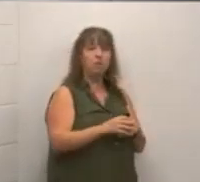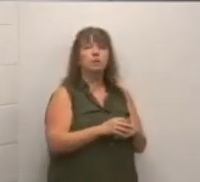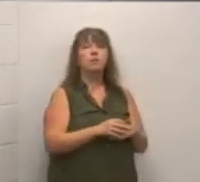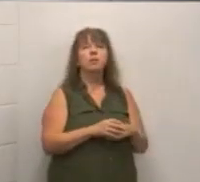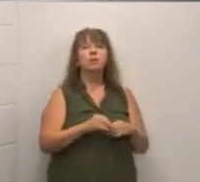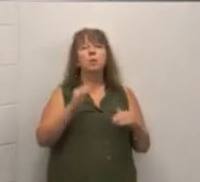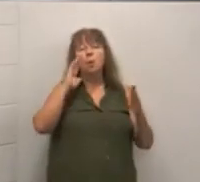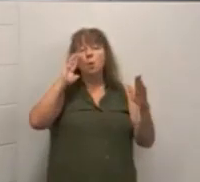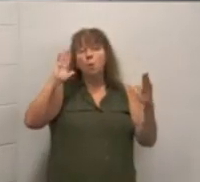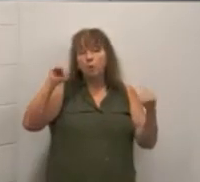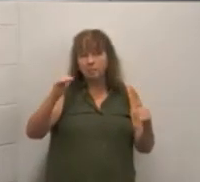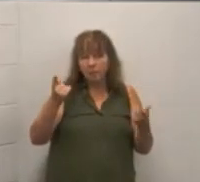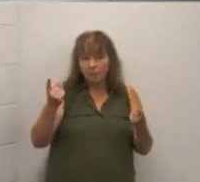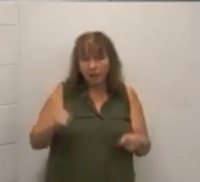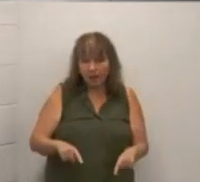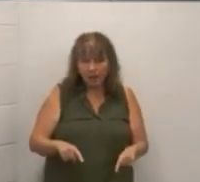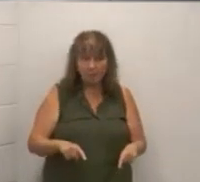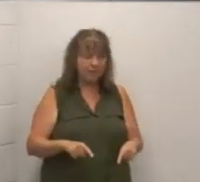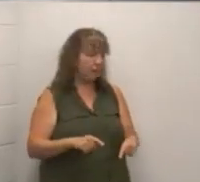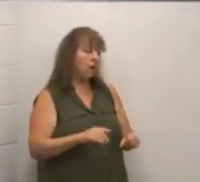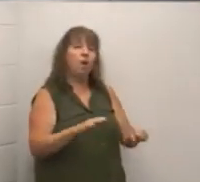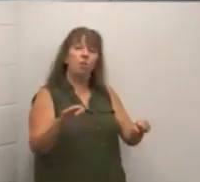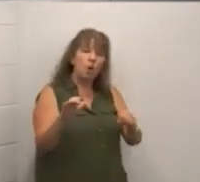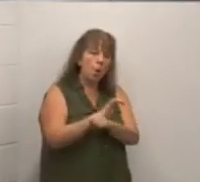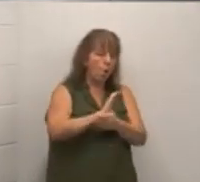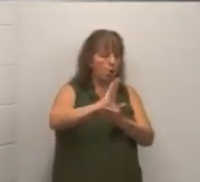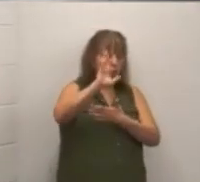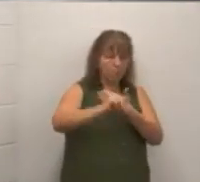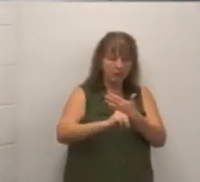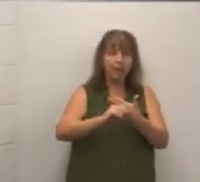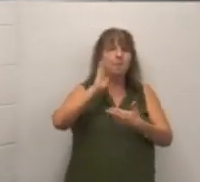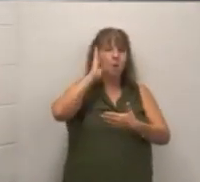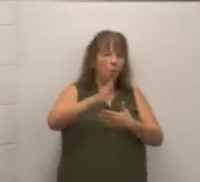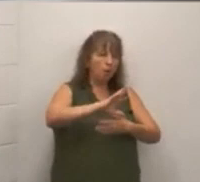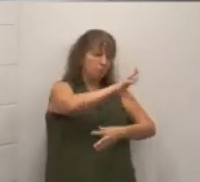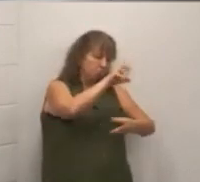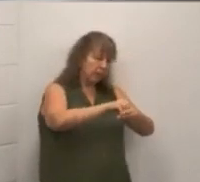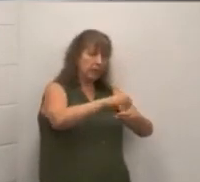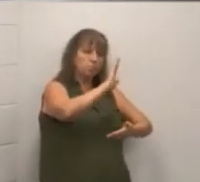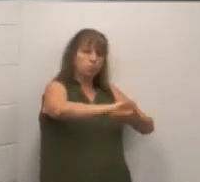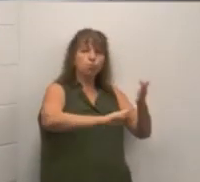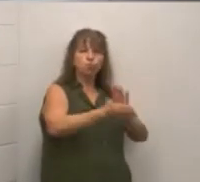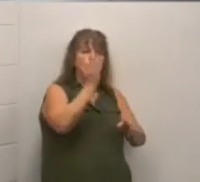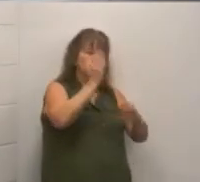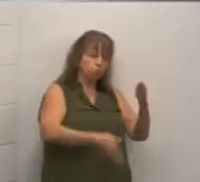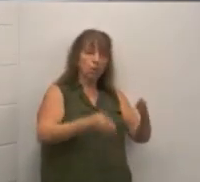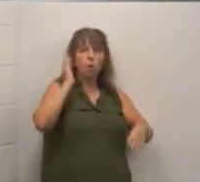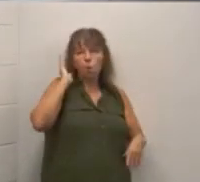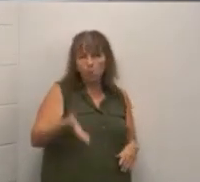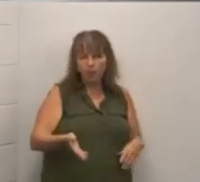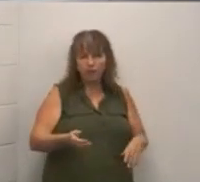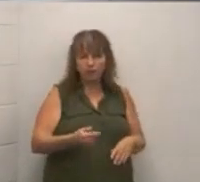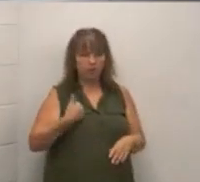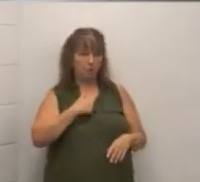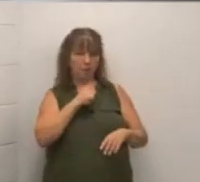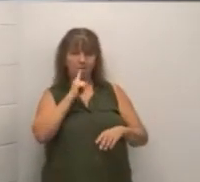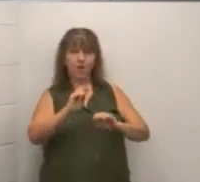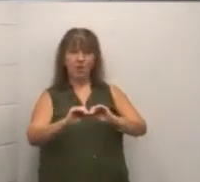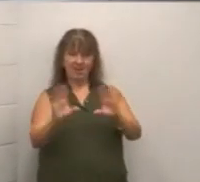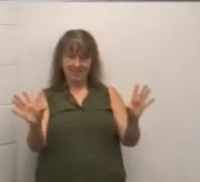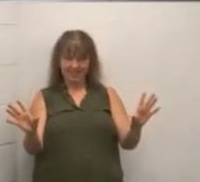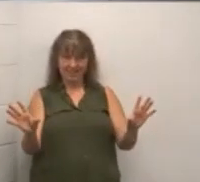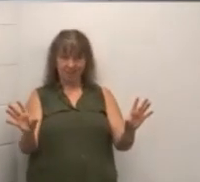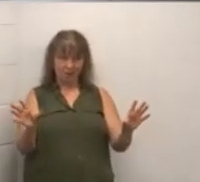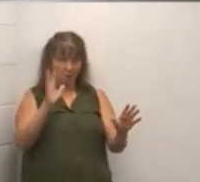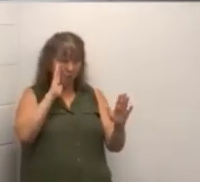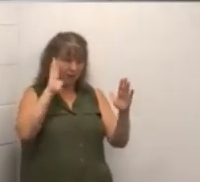the curriculum is covered during the year. We've been really clear about the fact that we still